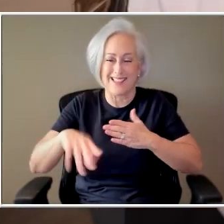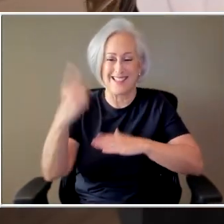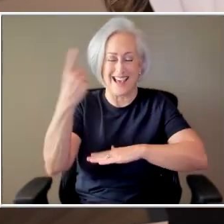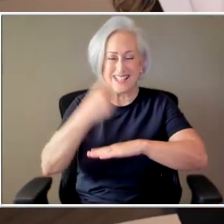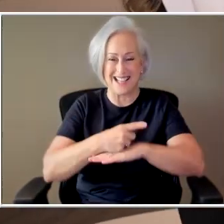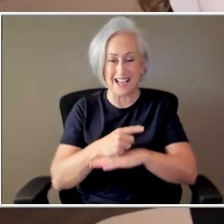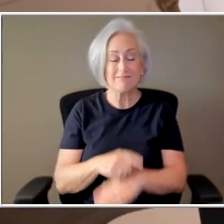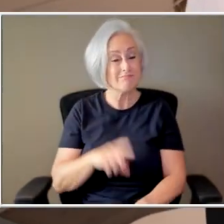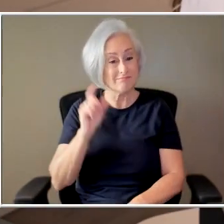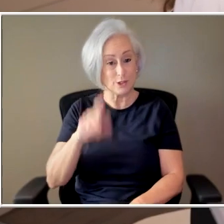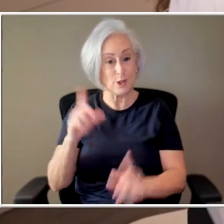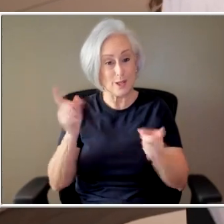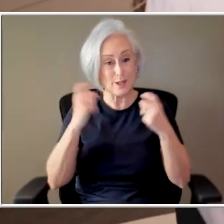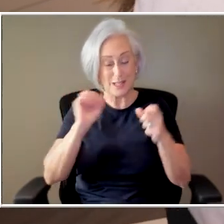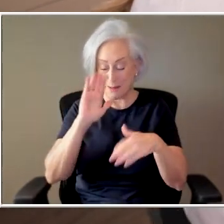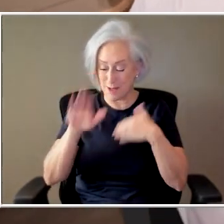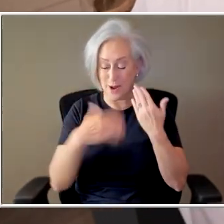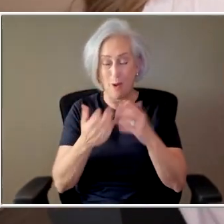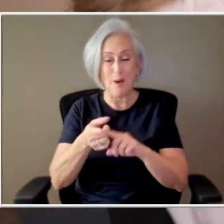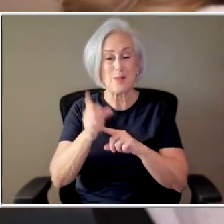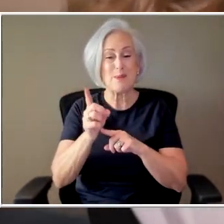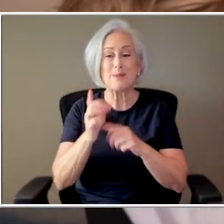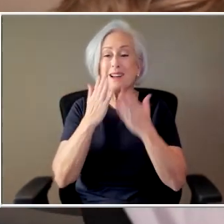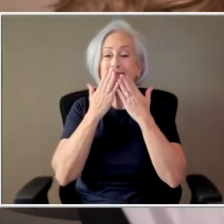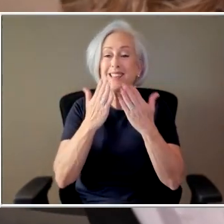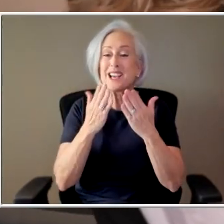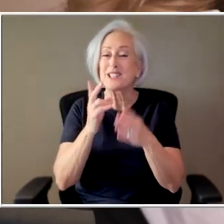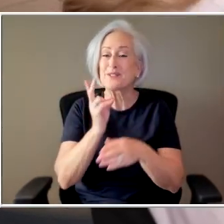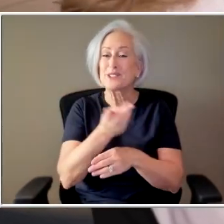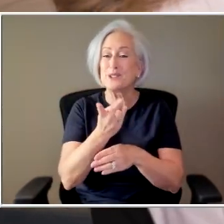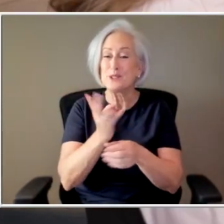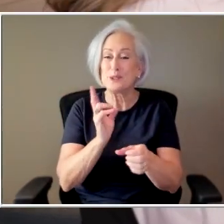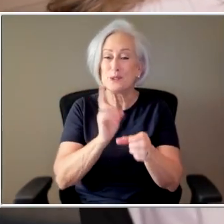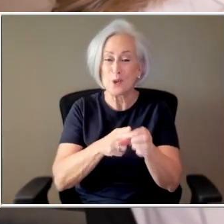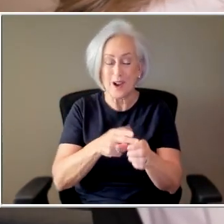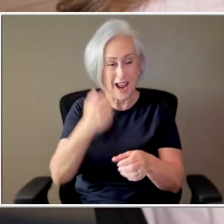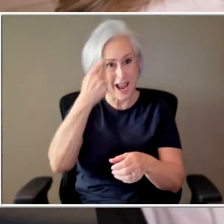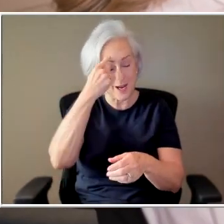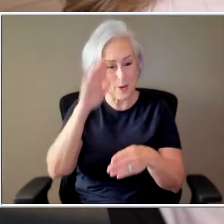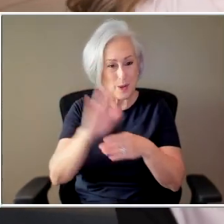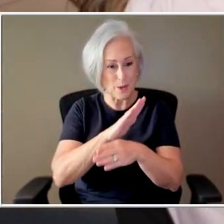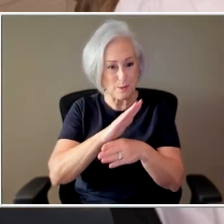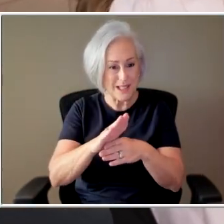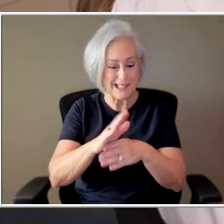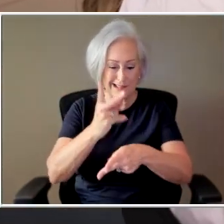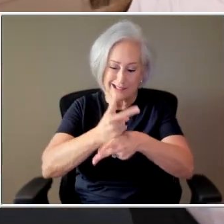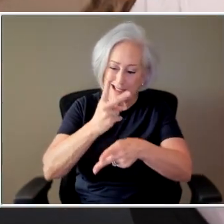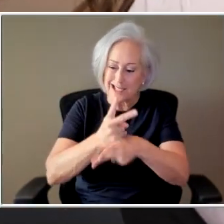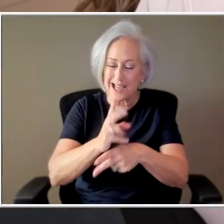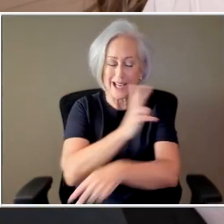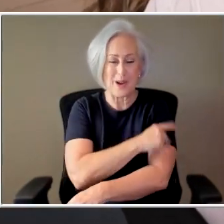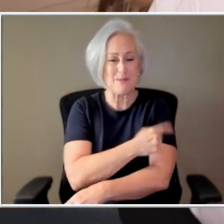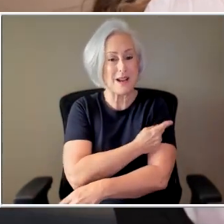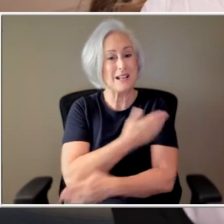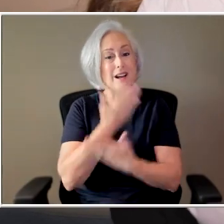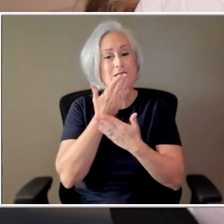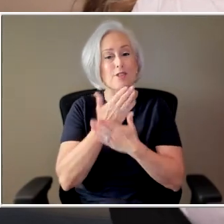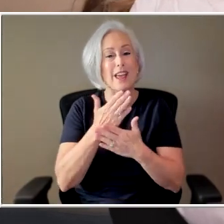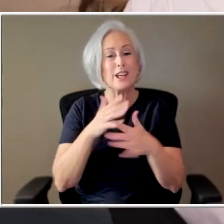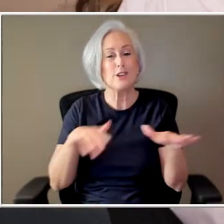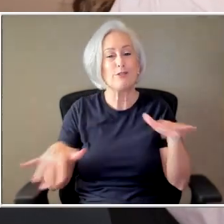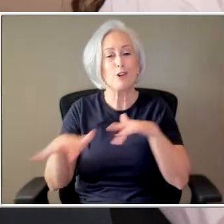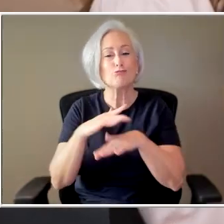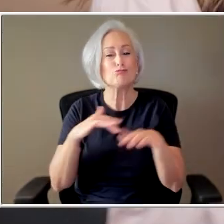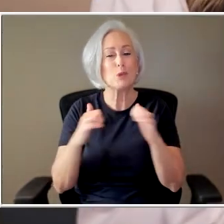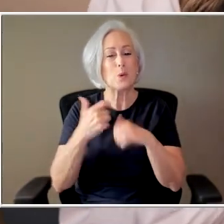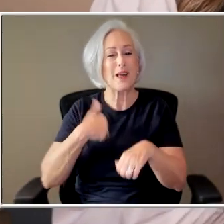moments. Well, thank you guys so much for joining us this morning. I know you're busy and you're treating patients this morning, so thank you for hanging out with us and talking with us. And